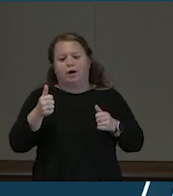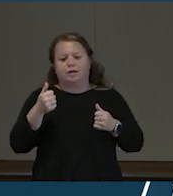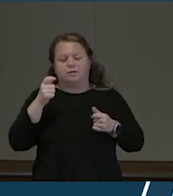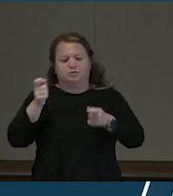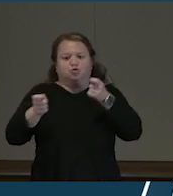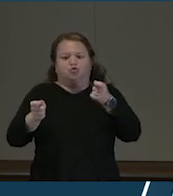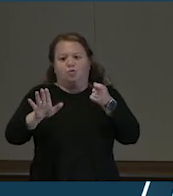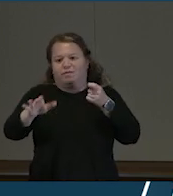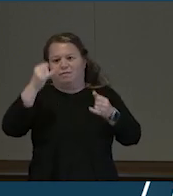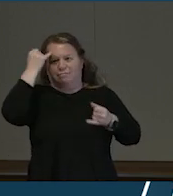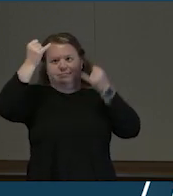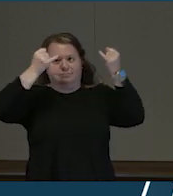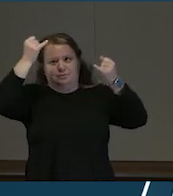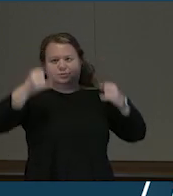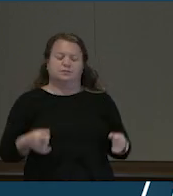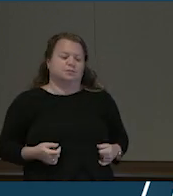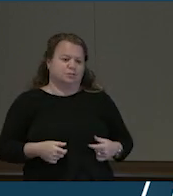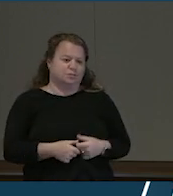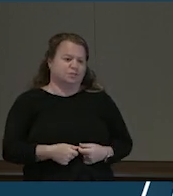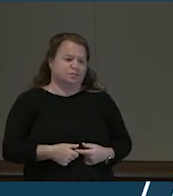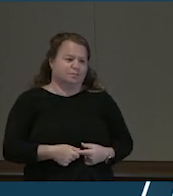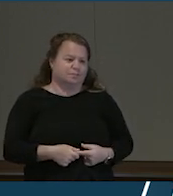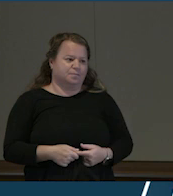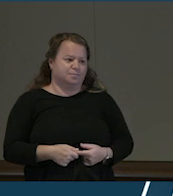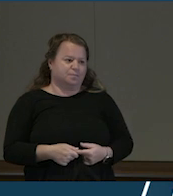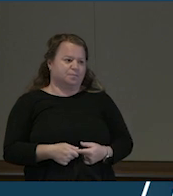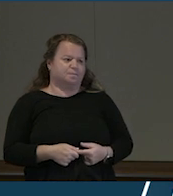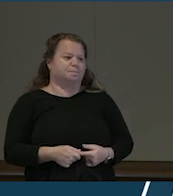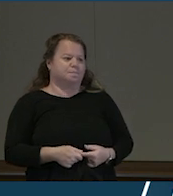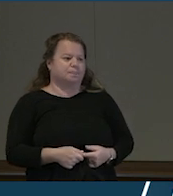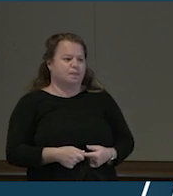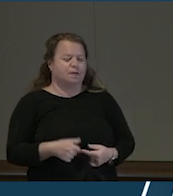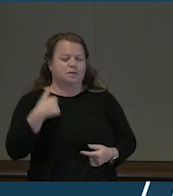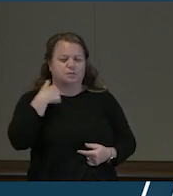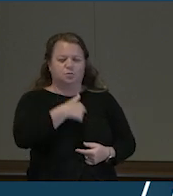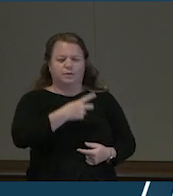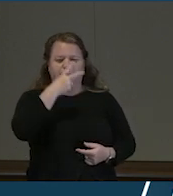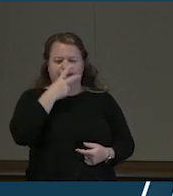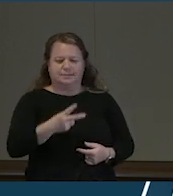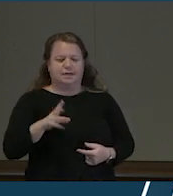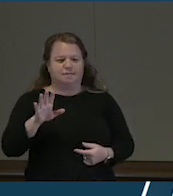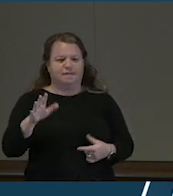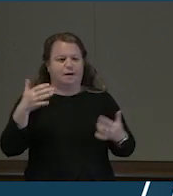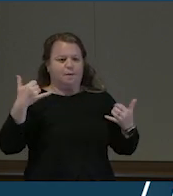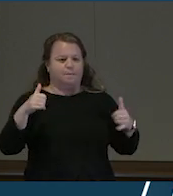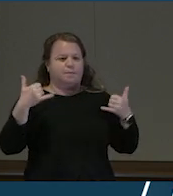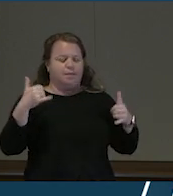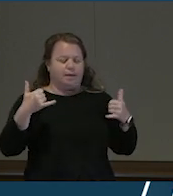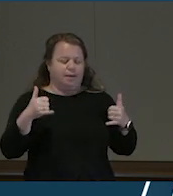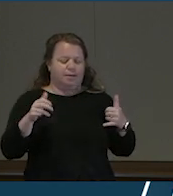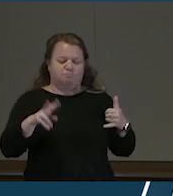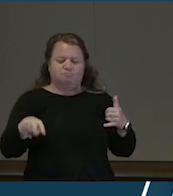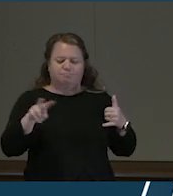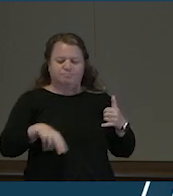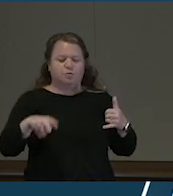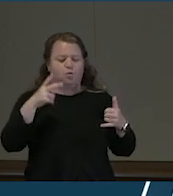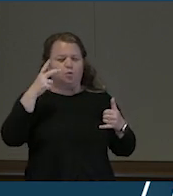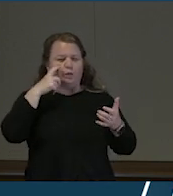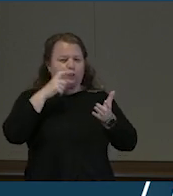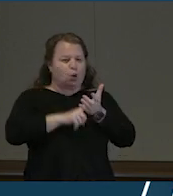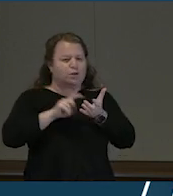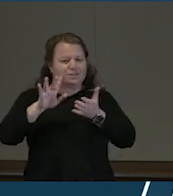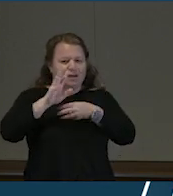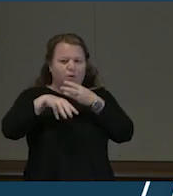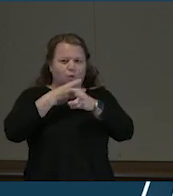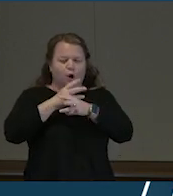imagination. Through this, we then begin to see how much of their play is reflective of their imaginary world and their interests, so we get to know them a little